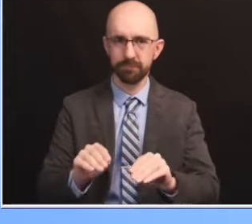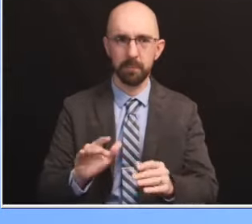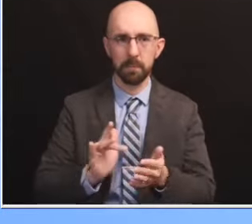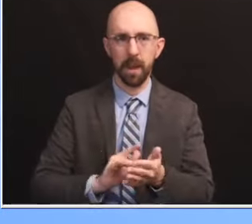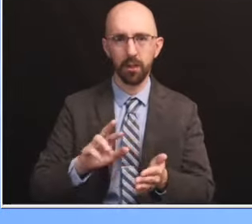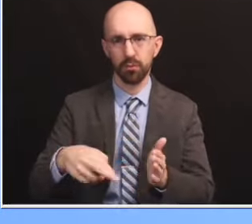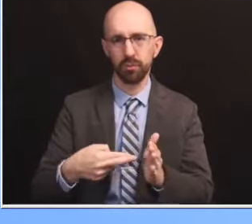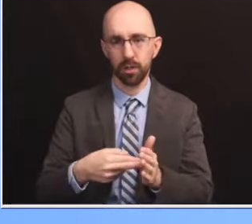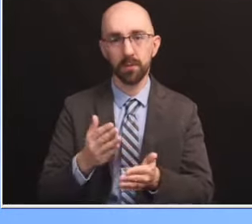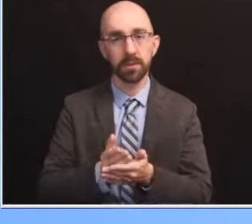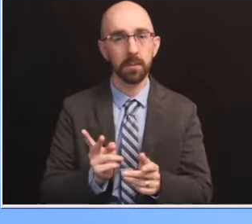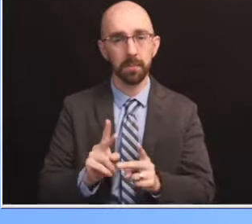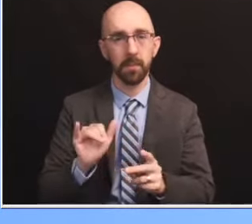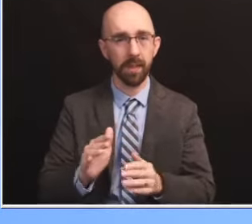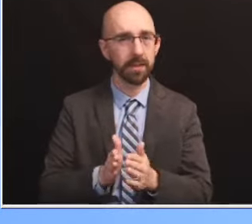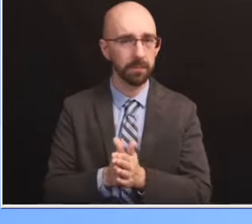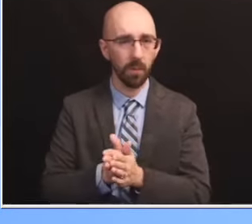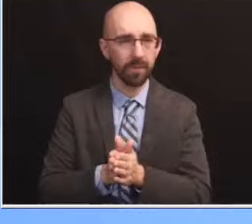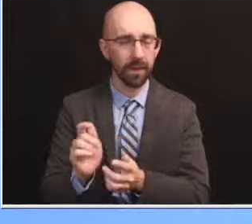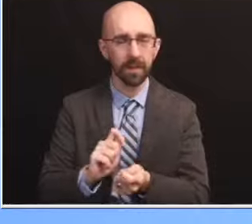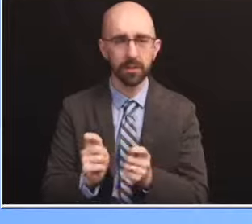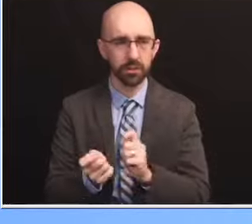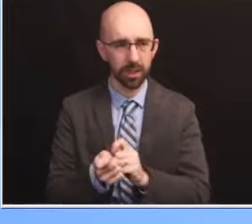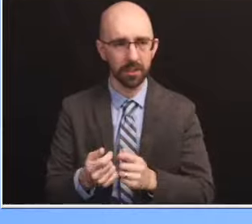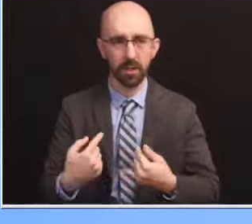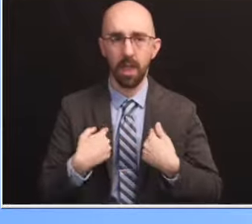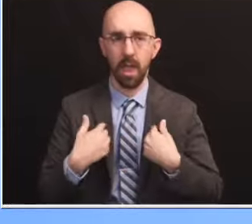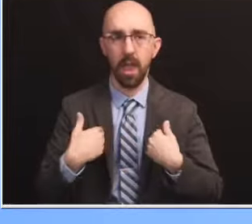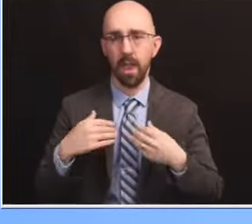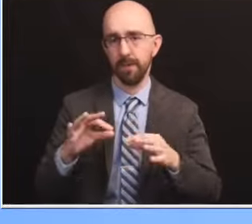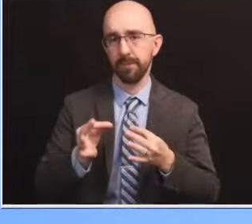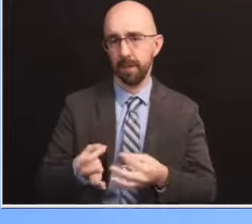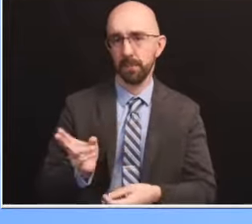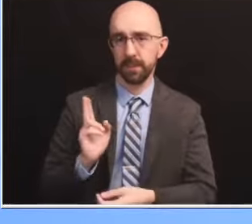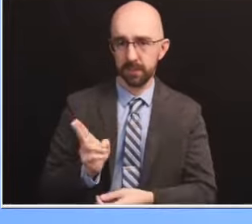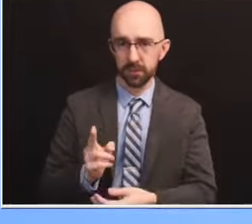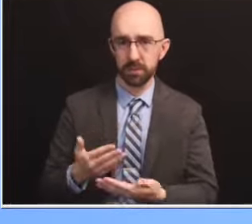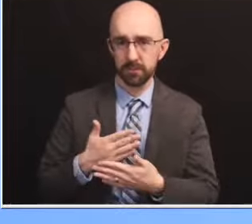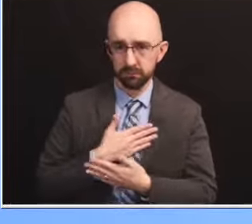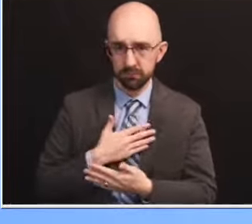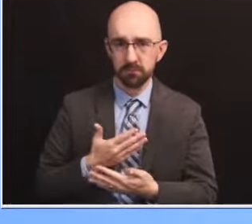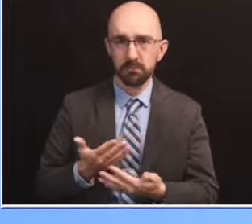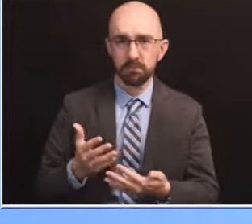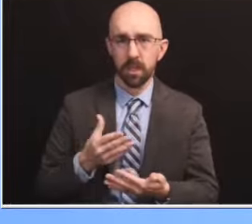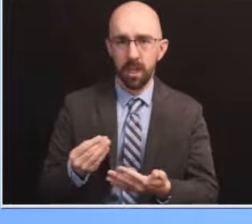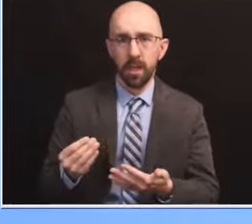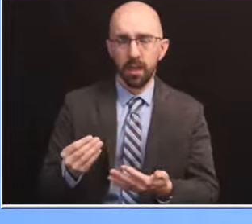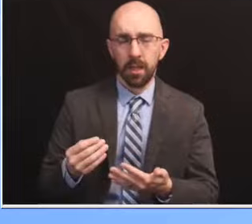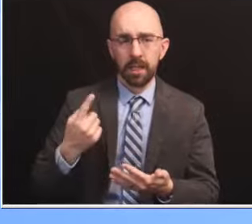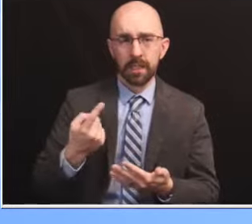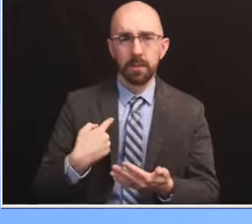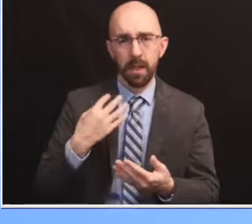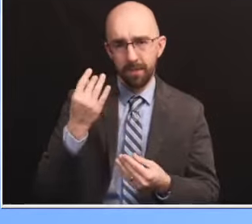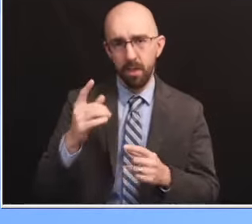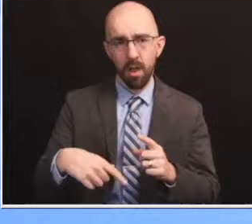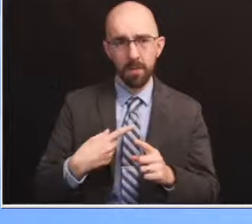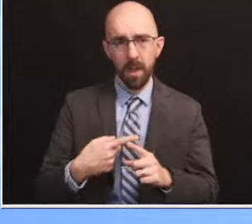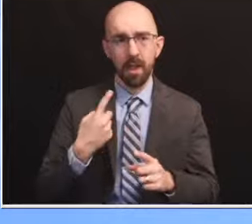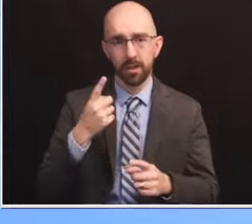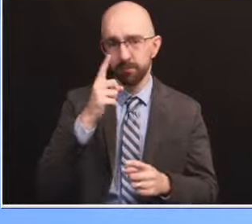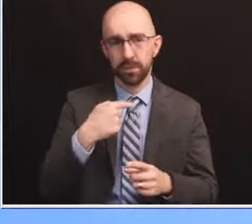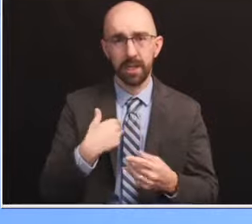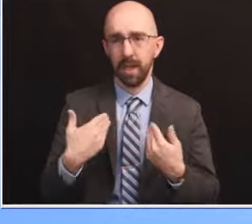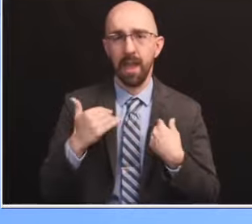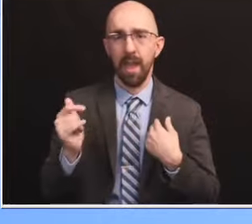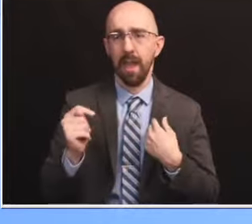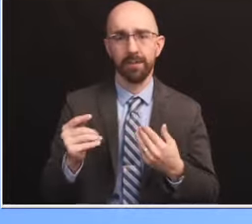can be the motivating change they need. I mean, I have a family history, and it's something I've thought about. I just pretend I have it. I pretend I